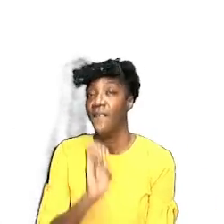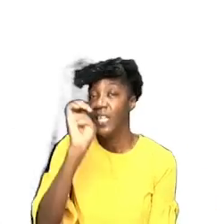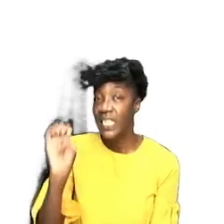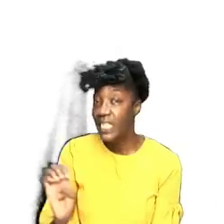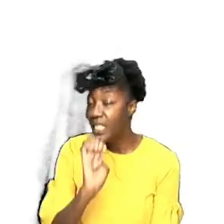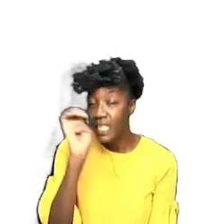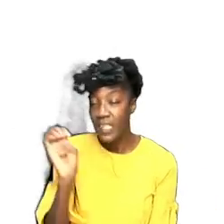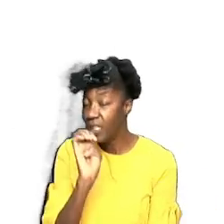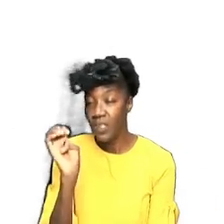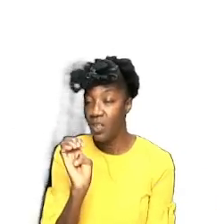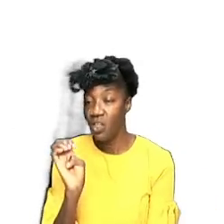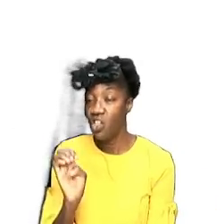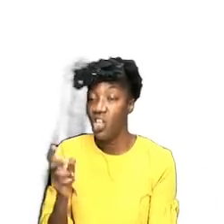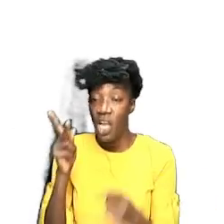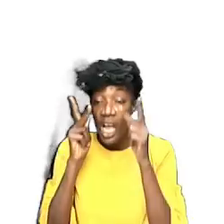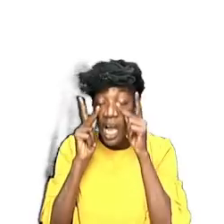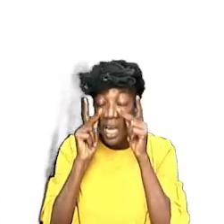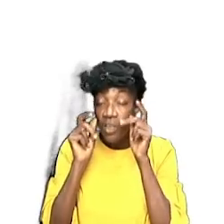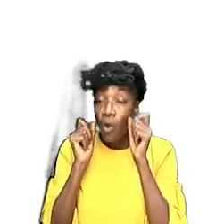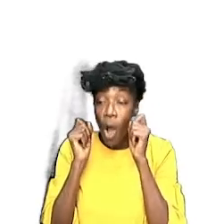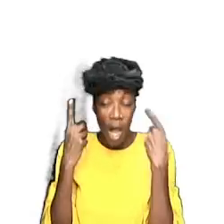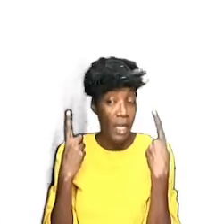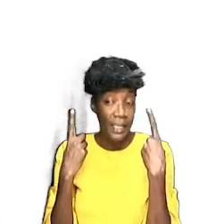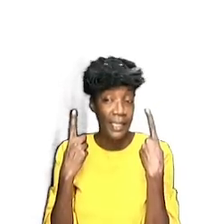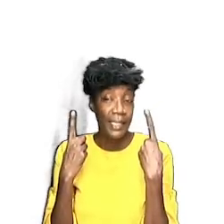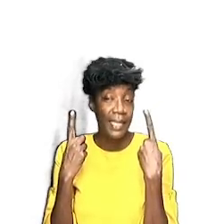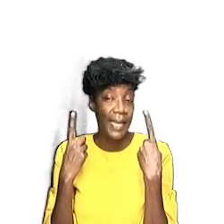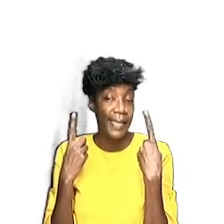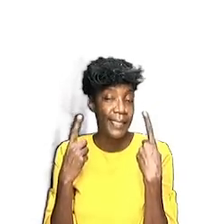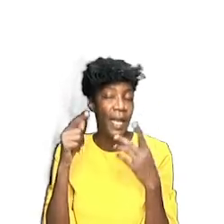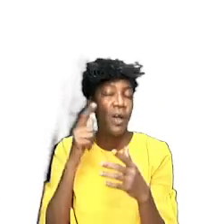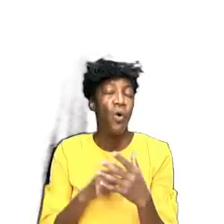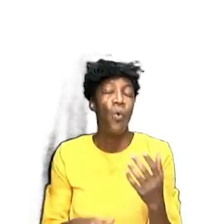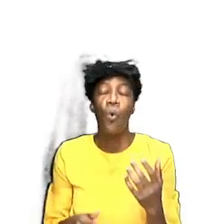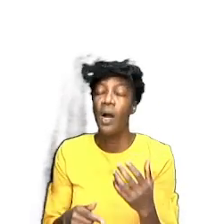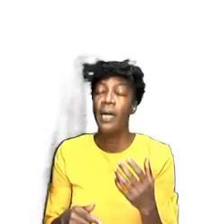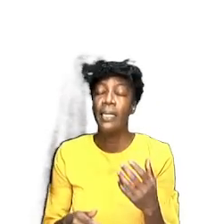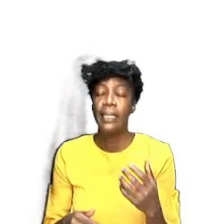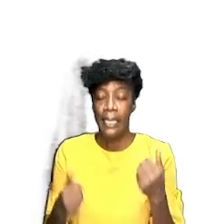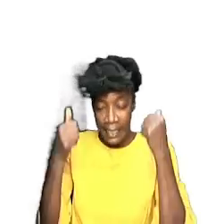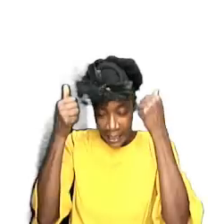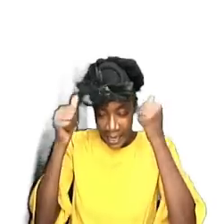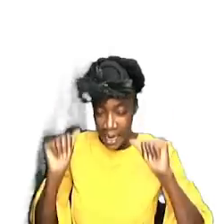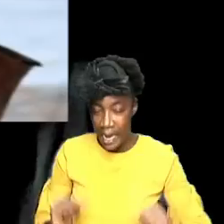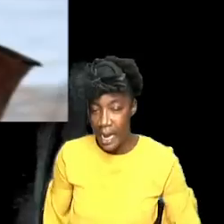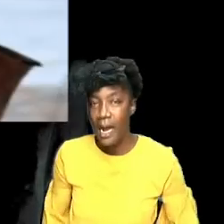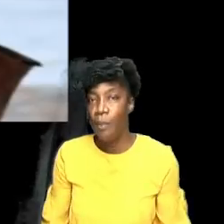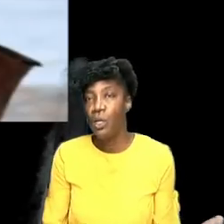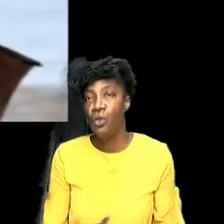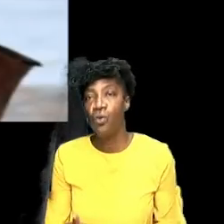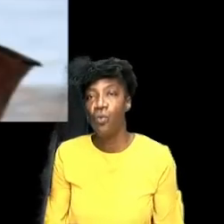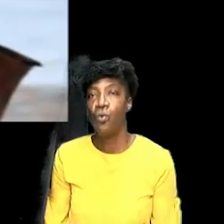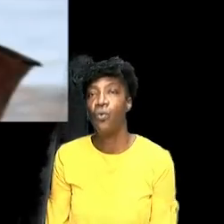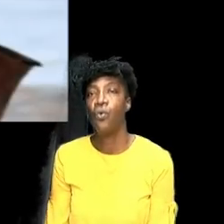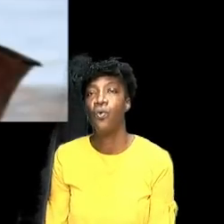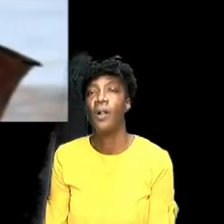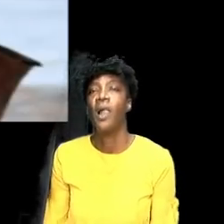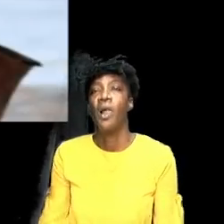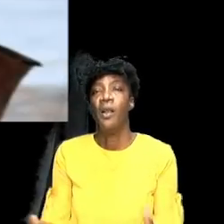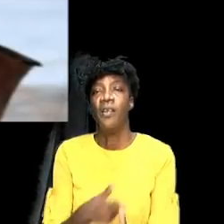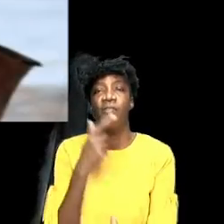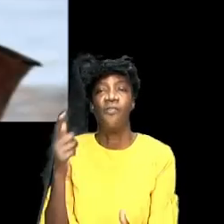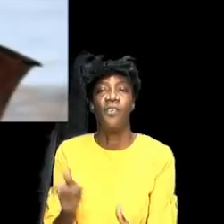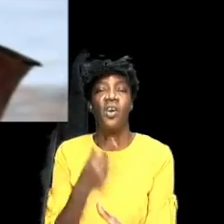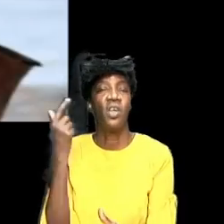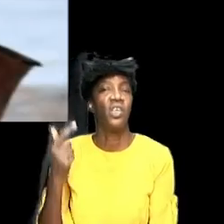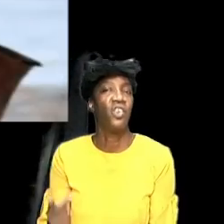armor now and try to get even a better understanding of what these armors do. So the first one